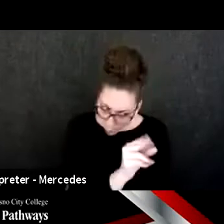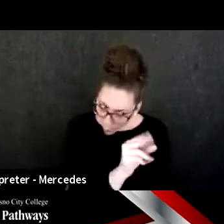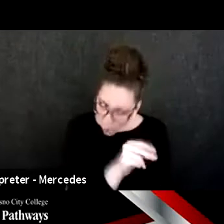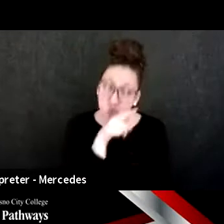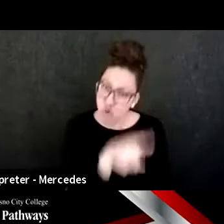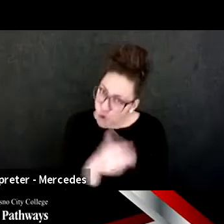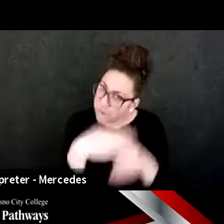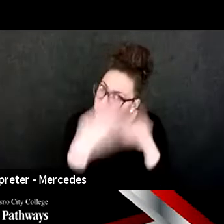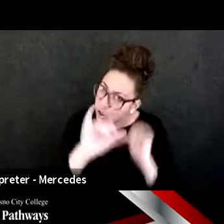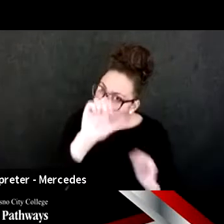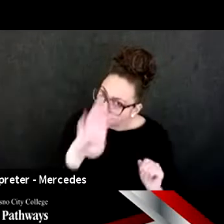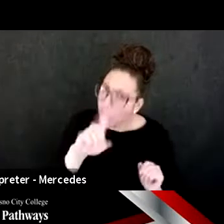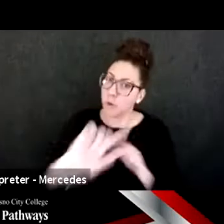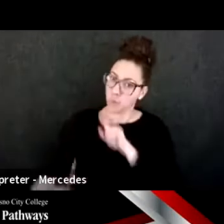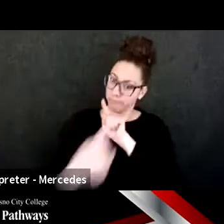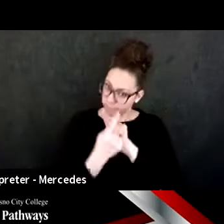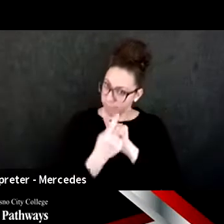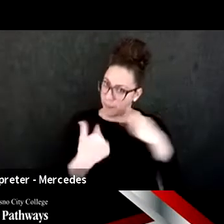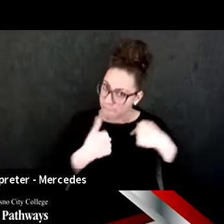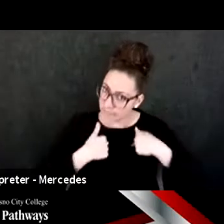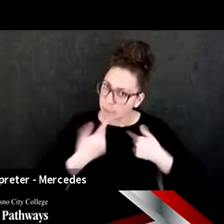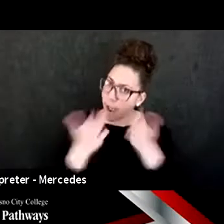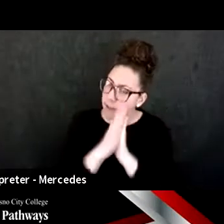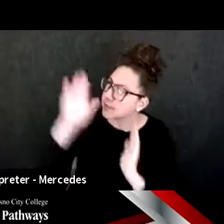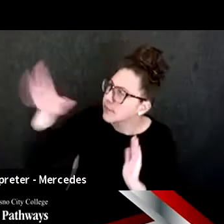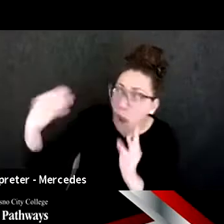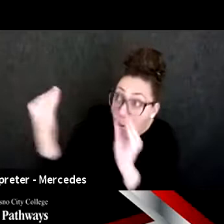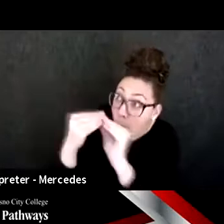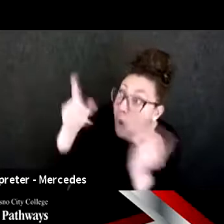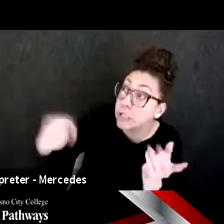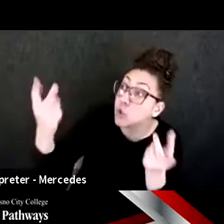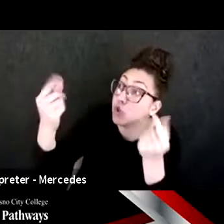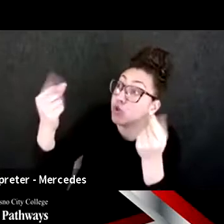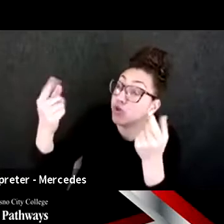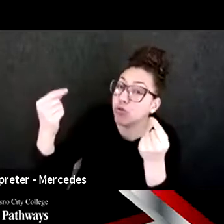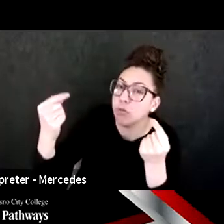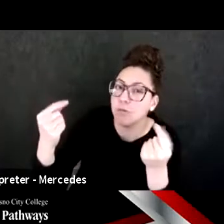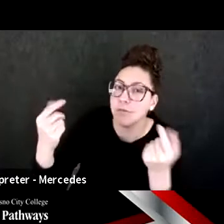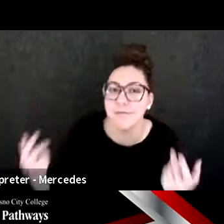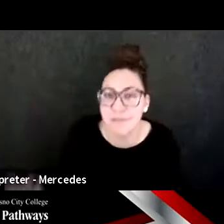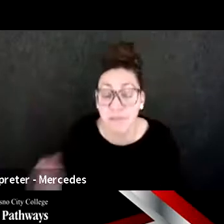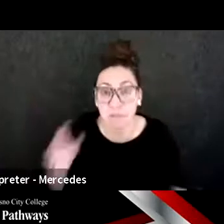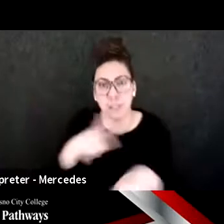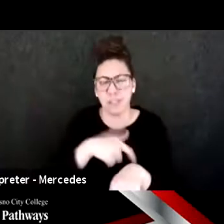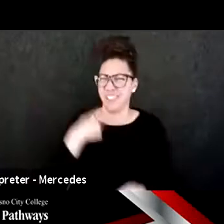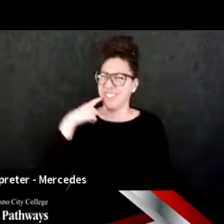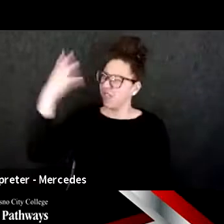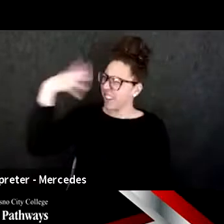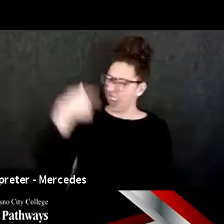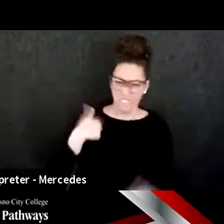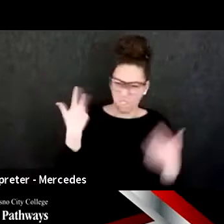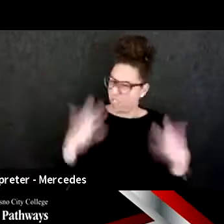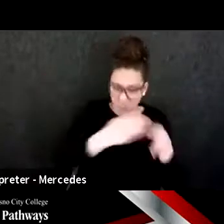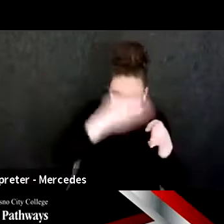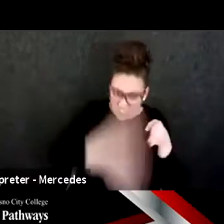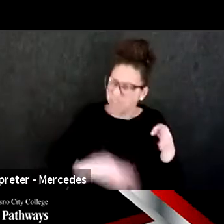you come back to me and ask what else needs to be done. And at the time, we thought he was crazy because we had worked so hard so that we could